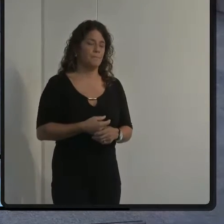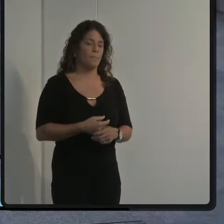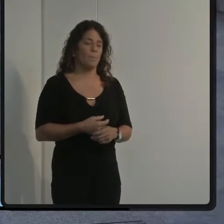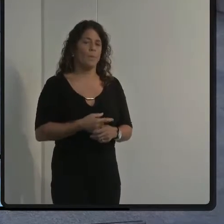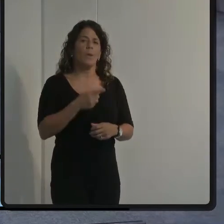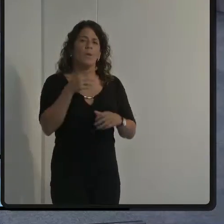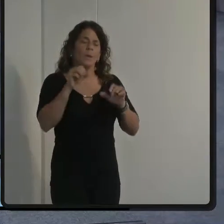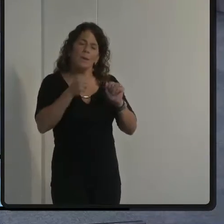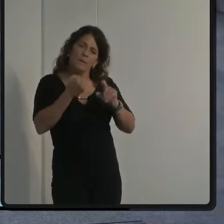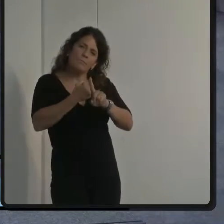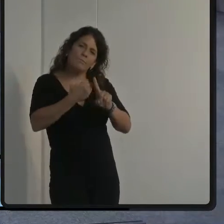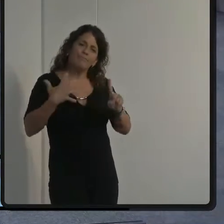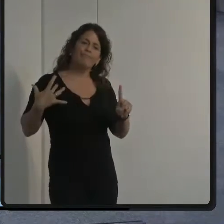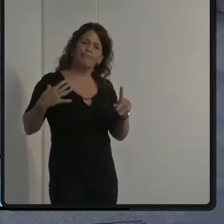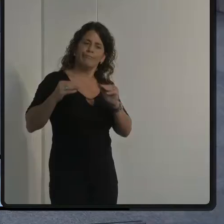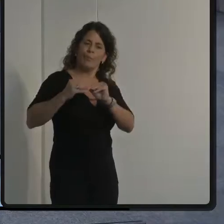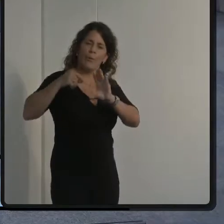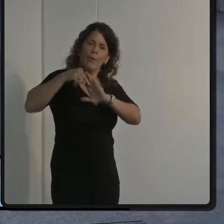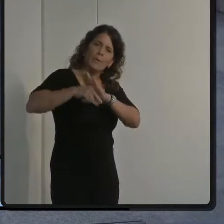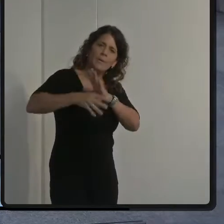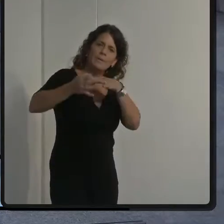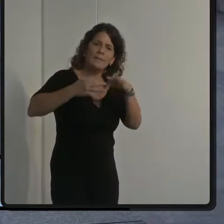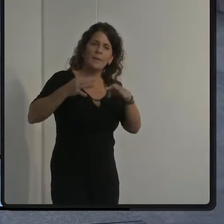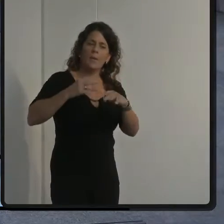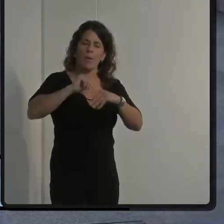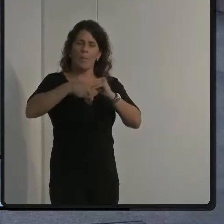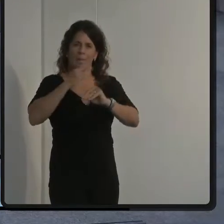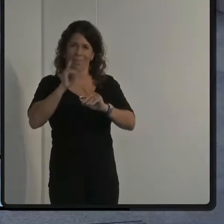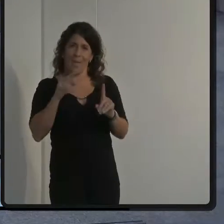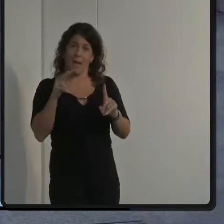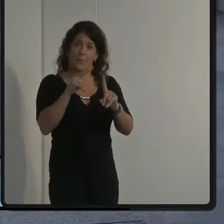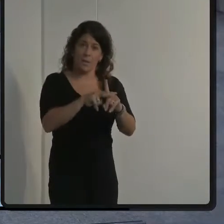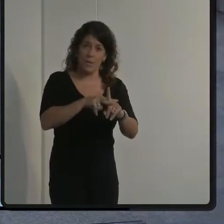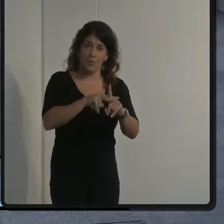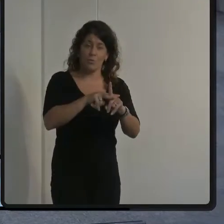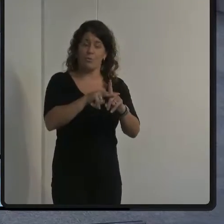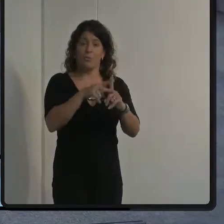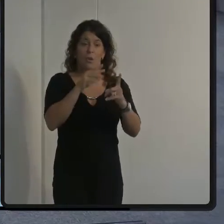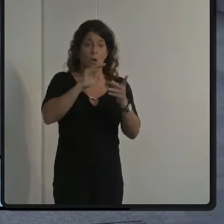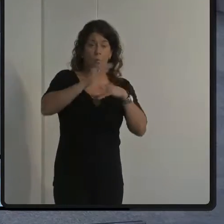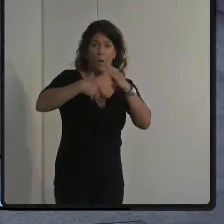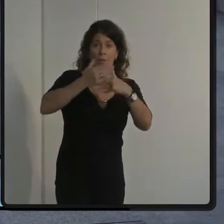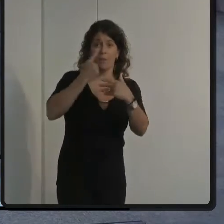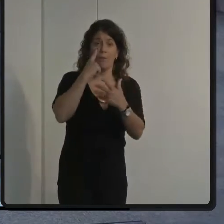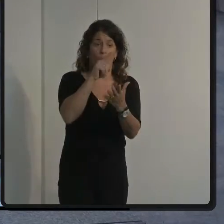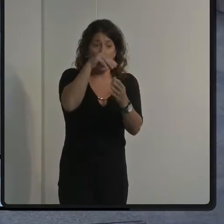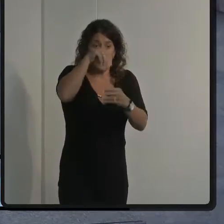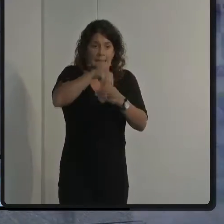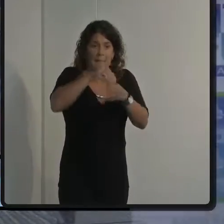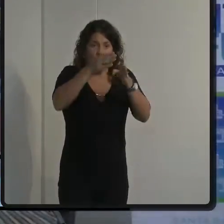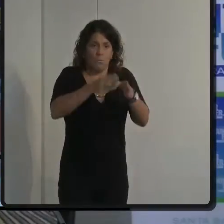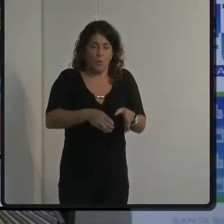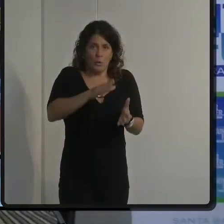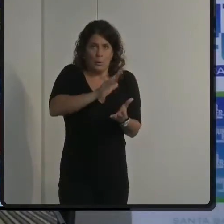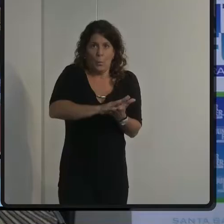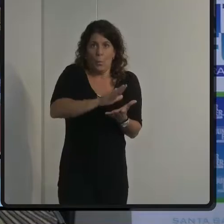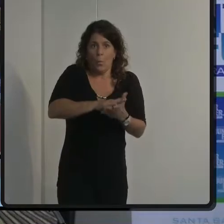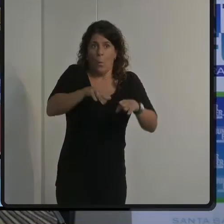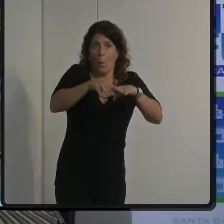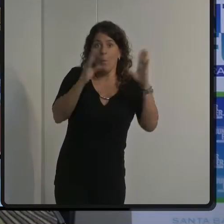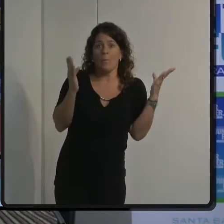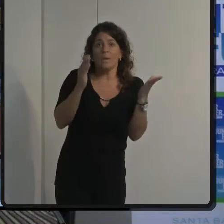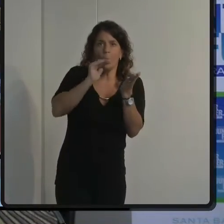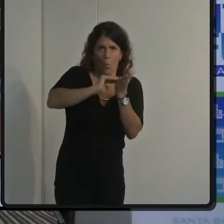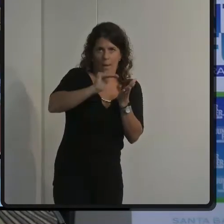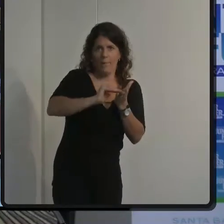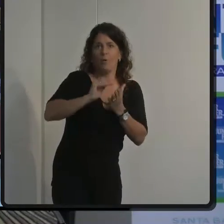you go into a little bit of greater detail about that application process for in-person school reopening When will that application be